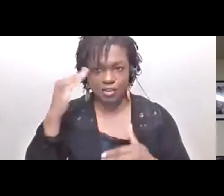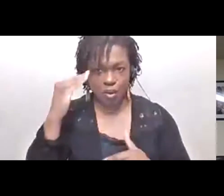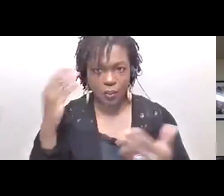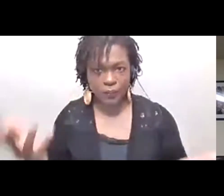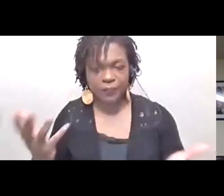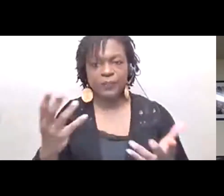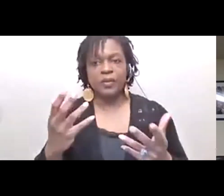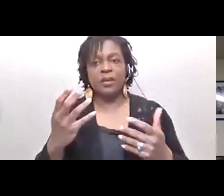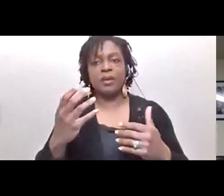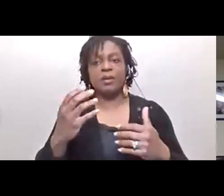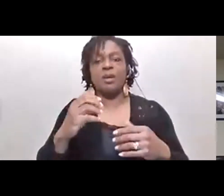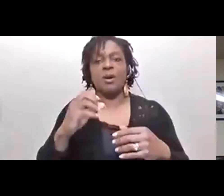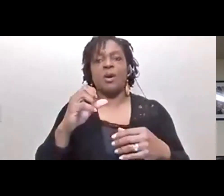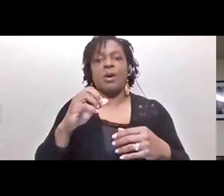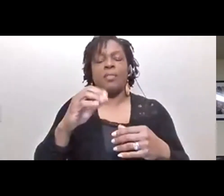have in front of us